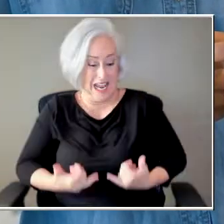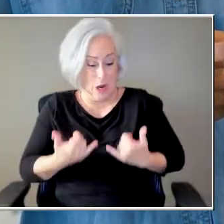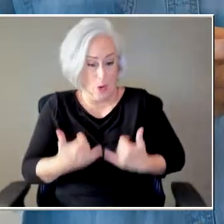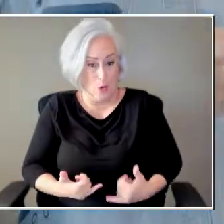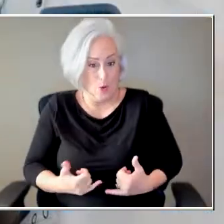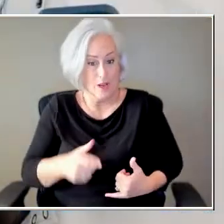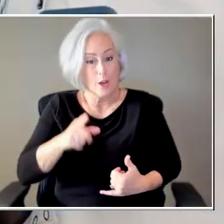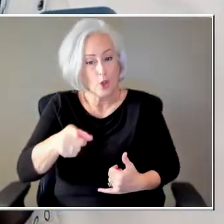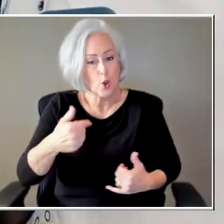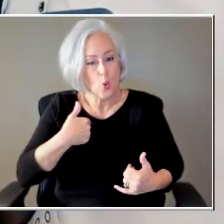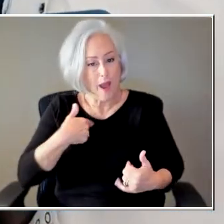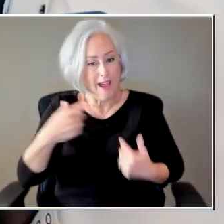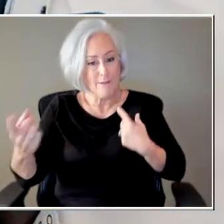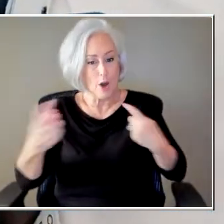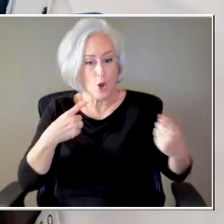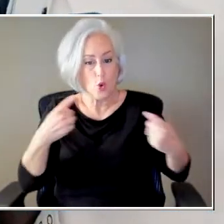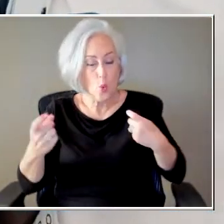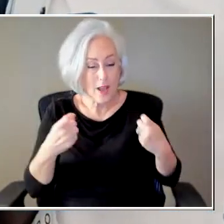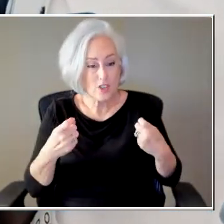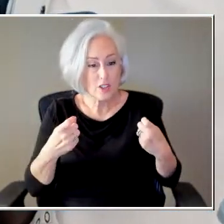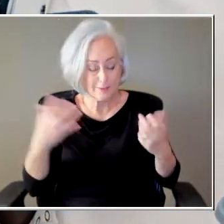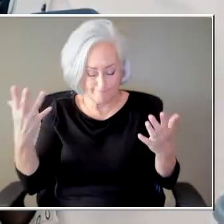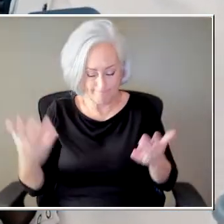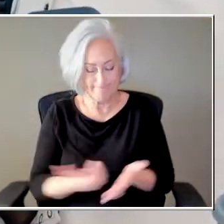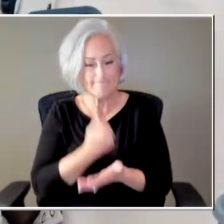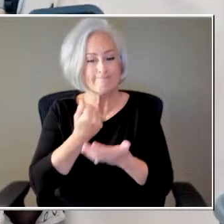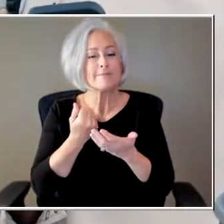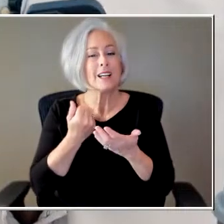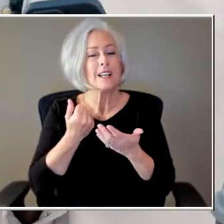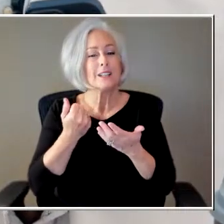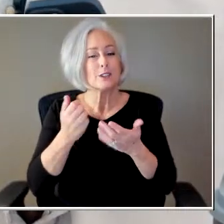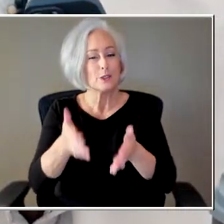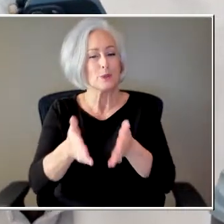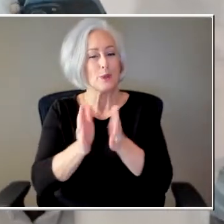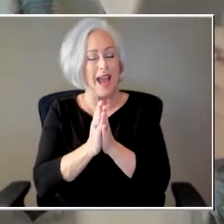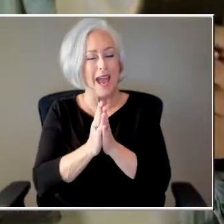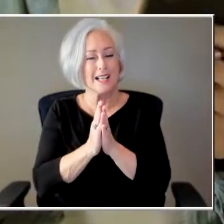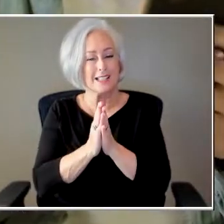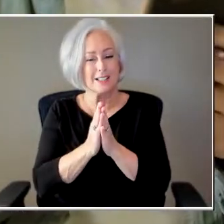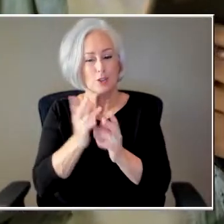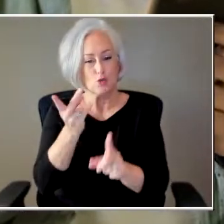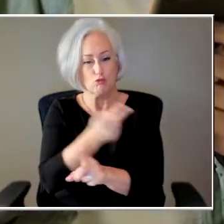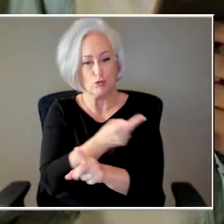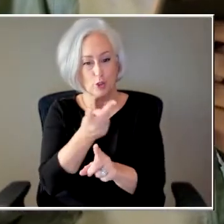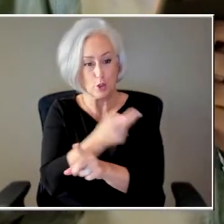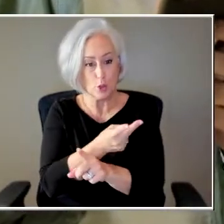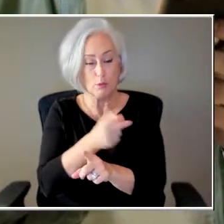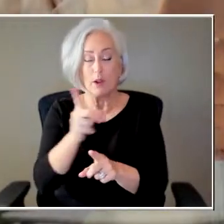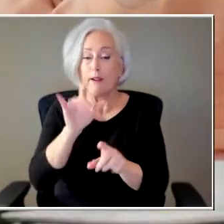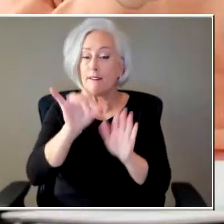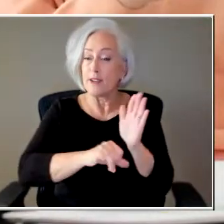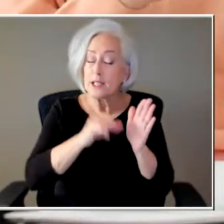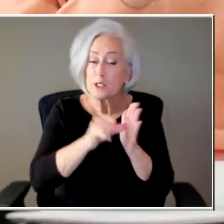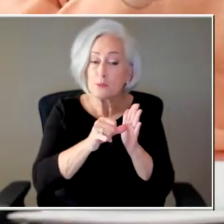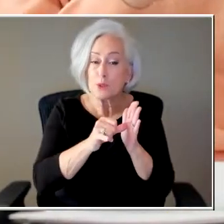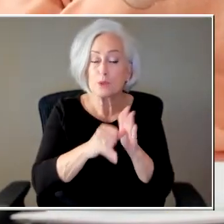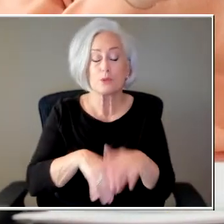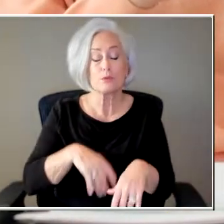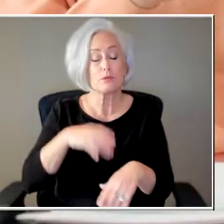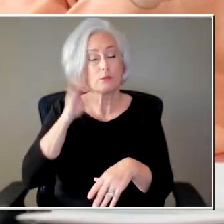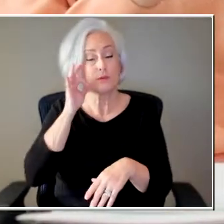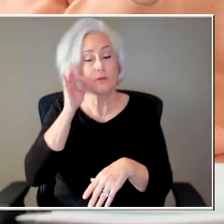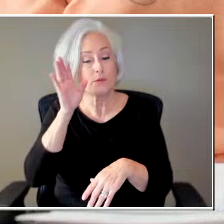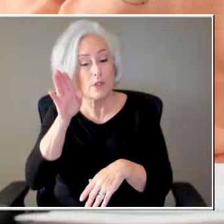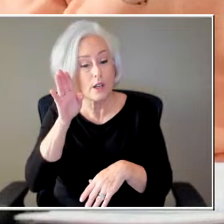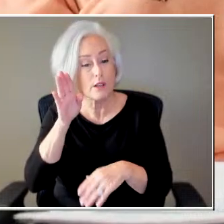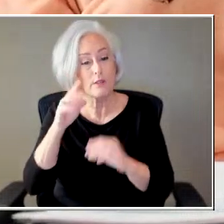question, you have a chance right now to ask something to our two guests. You can use the chat on YouTube or Facebook. You can email the Medical News Network.